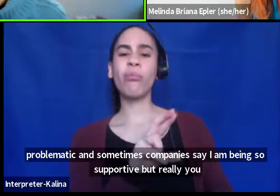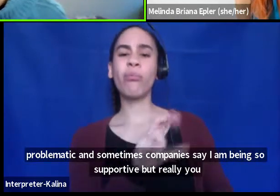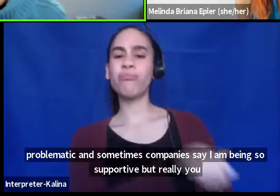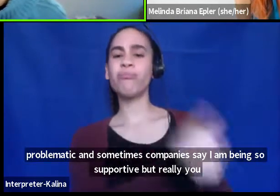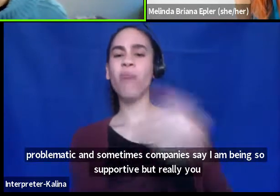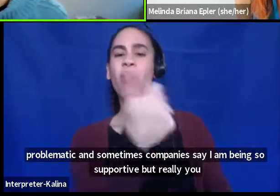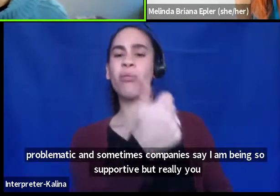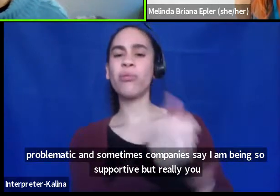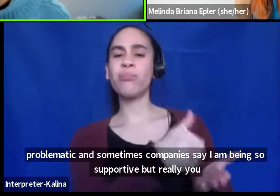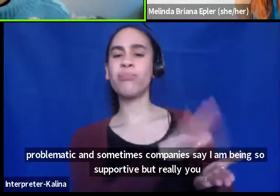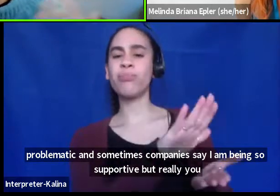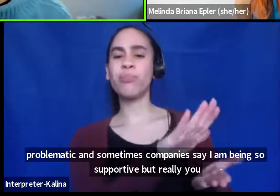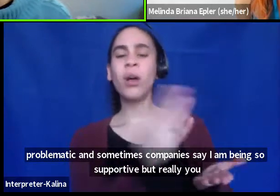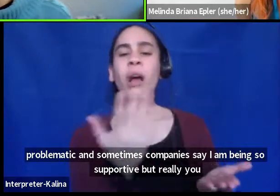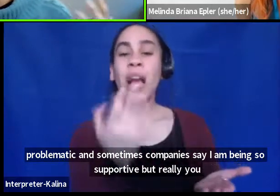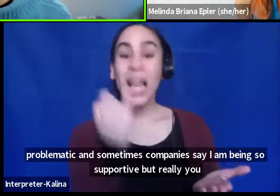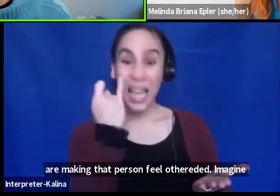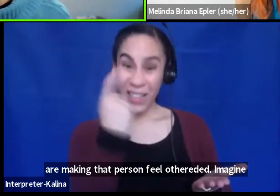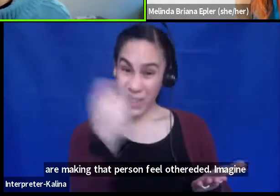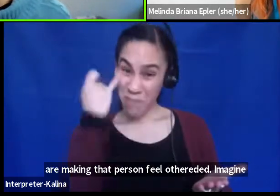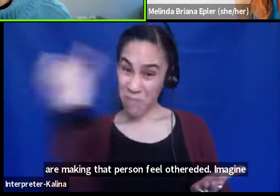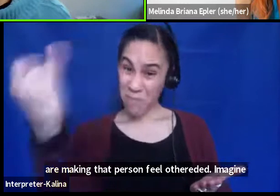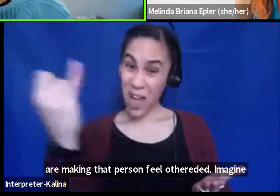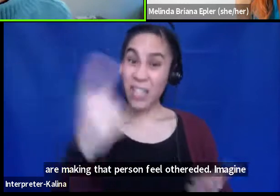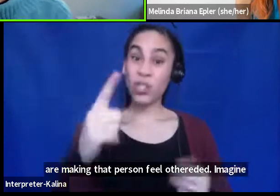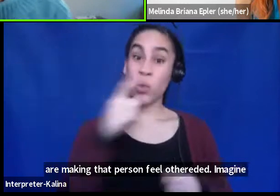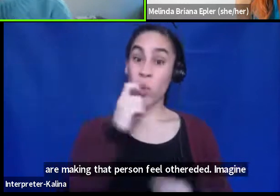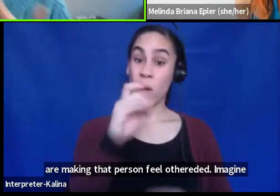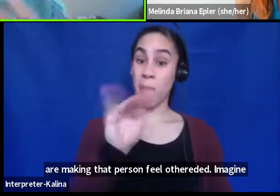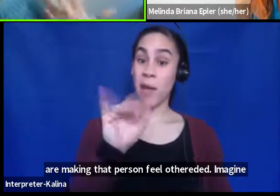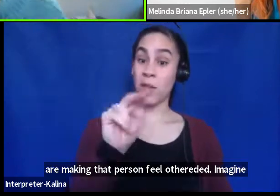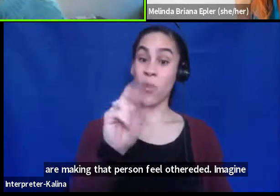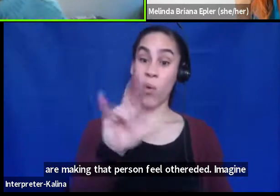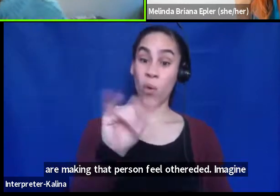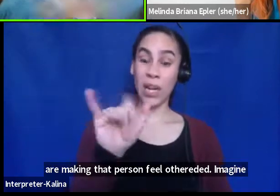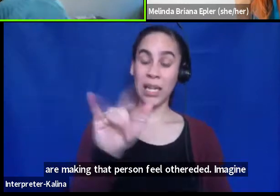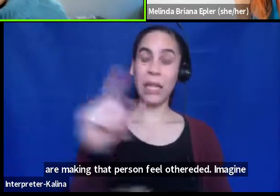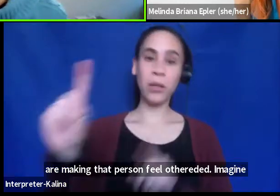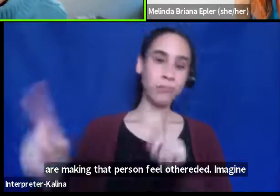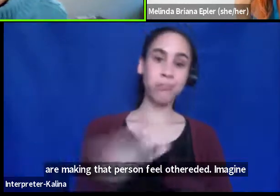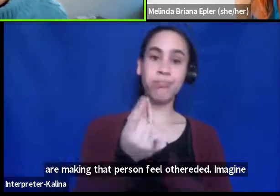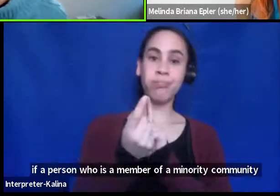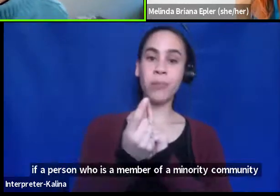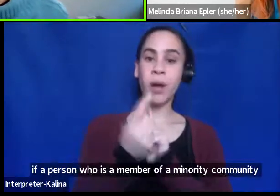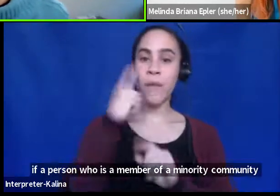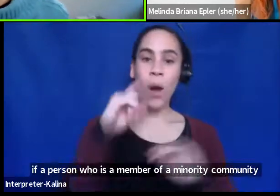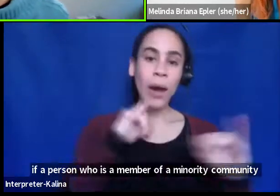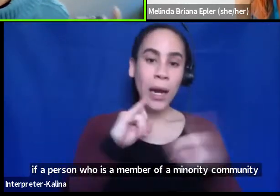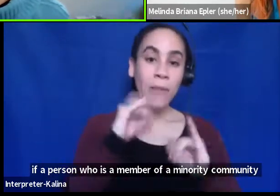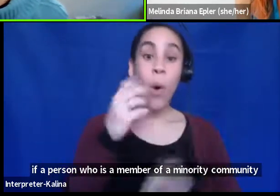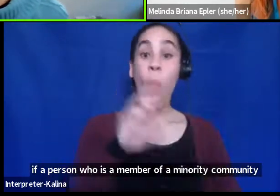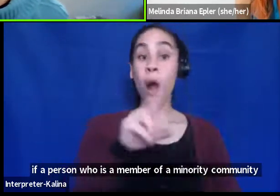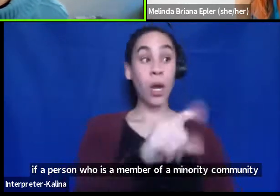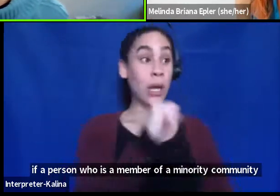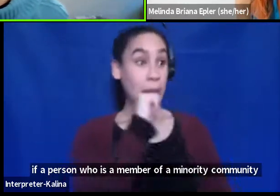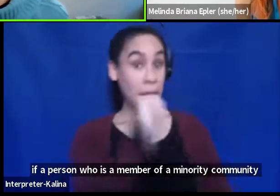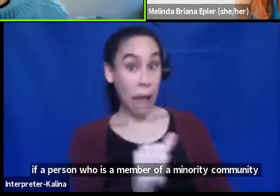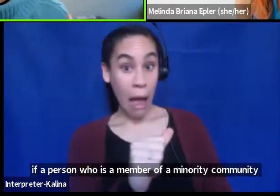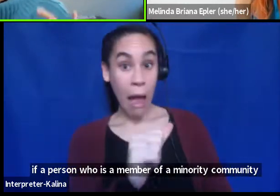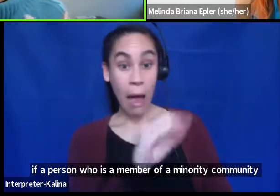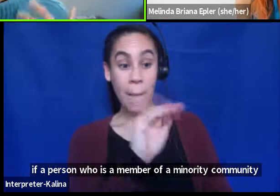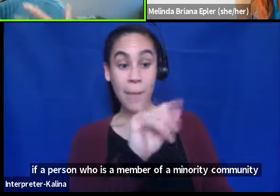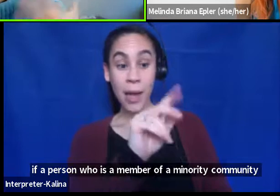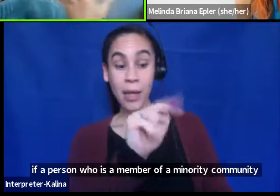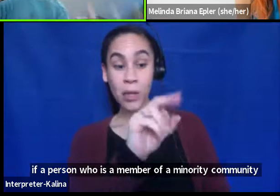member of a minority community comes in for an interview, or a person who's not a member of a minority community comes in for an